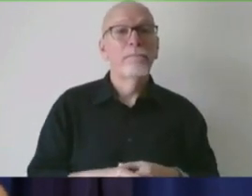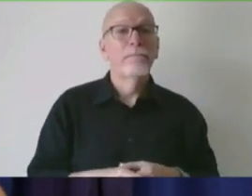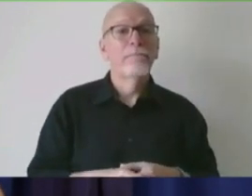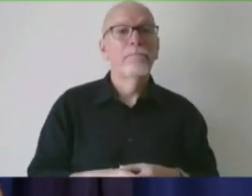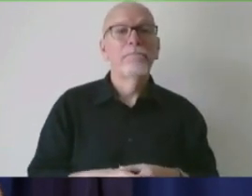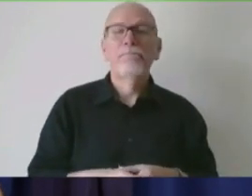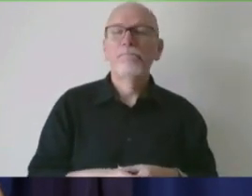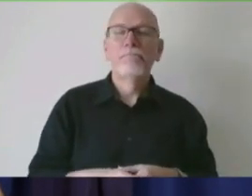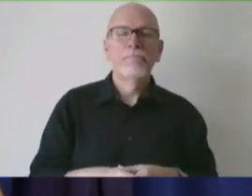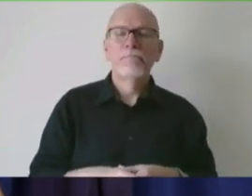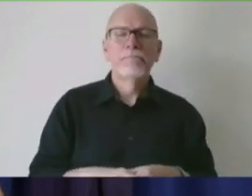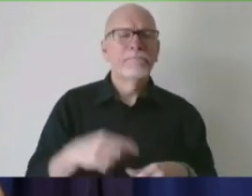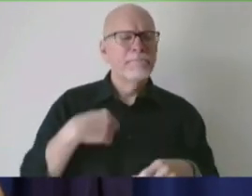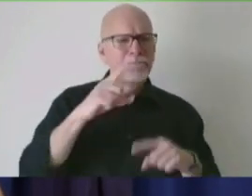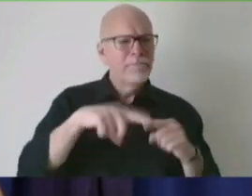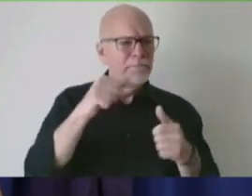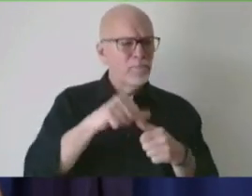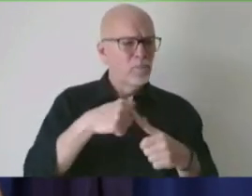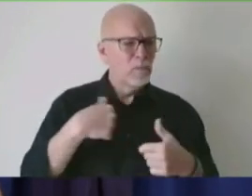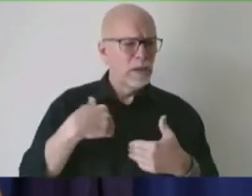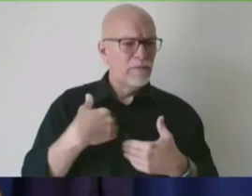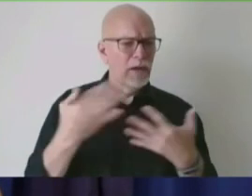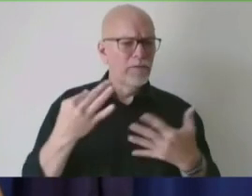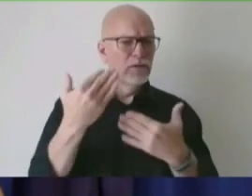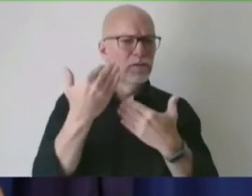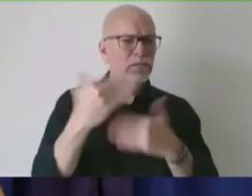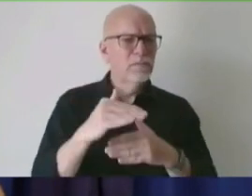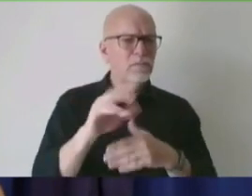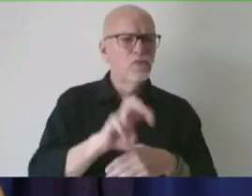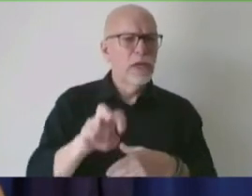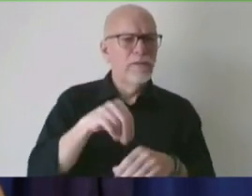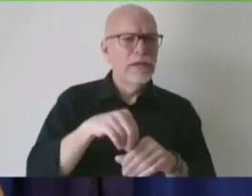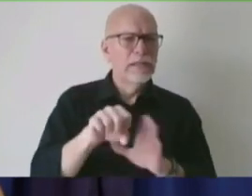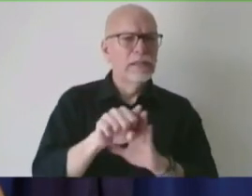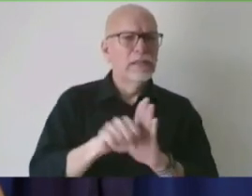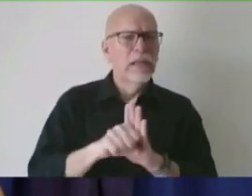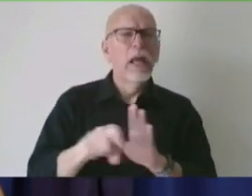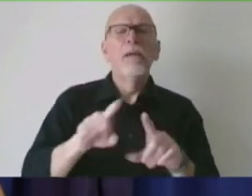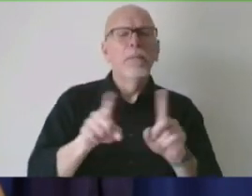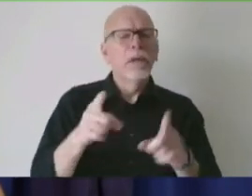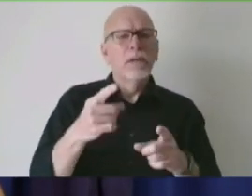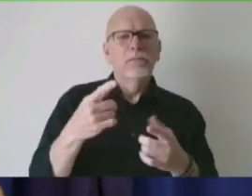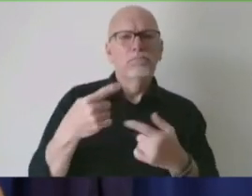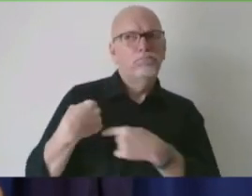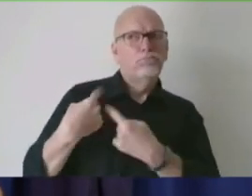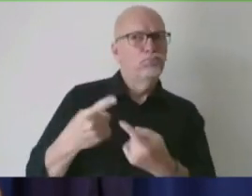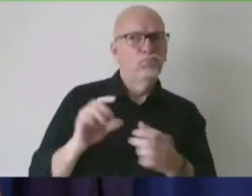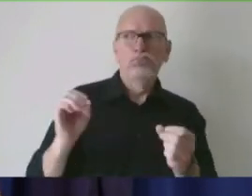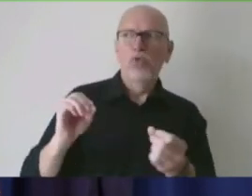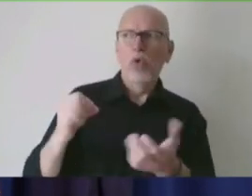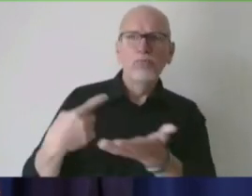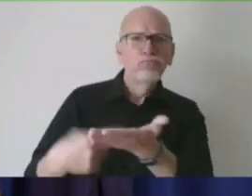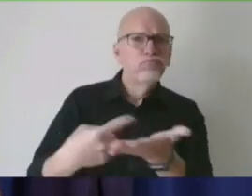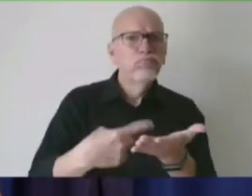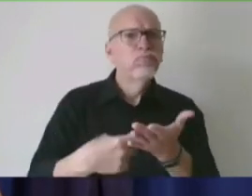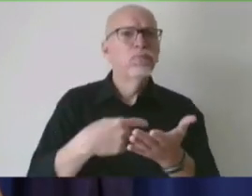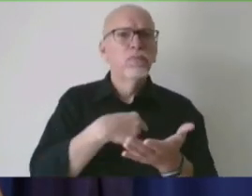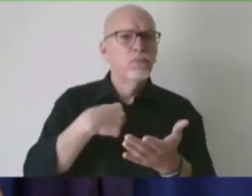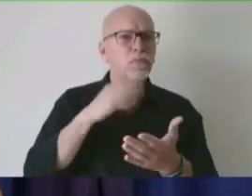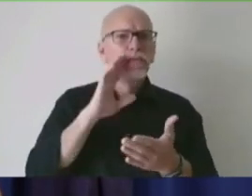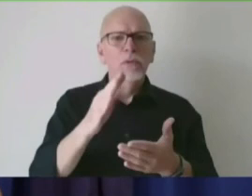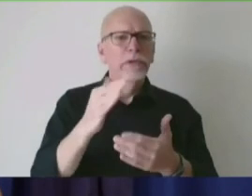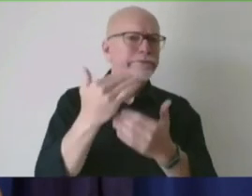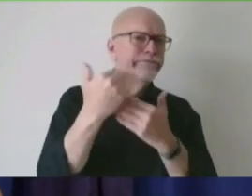really remember that we had a lot of travel restrictions in the state. And at this point, there's been no discussion about doing any type